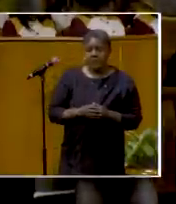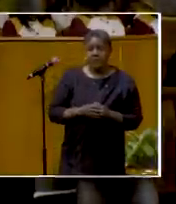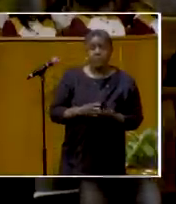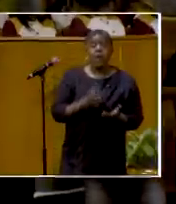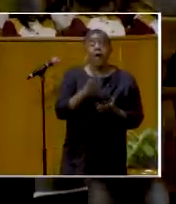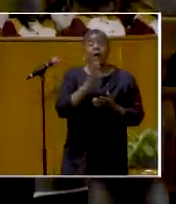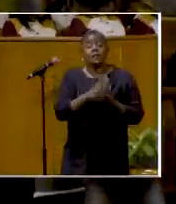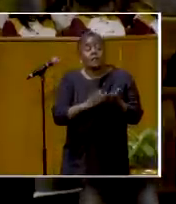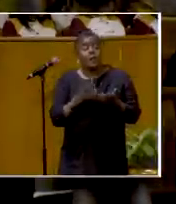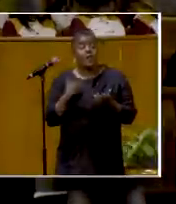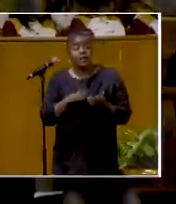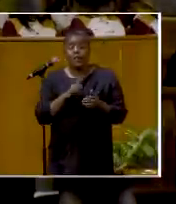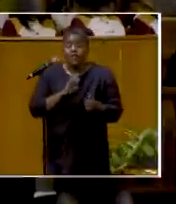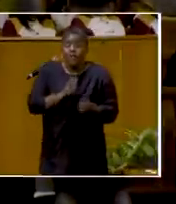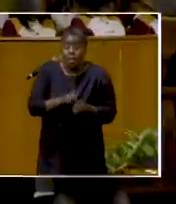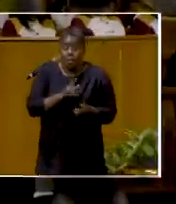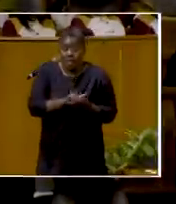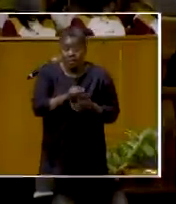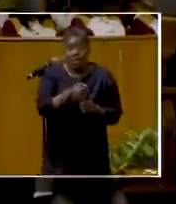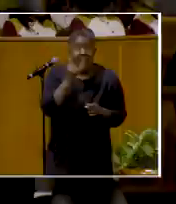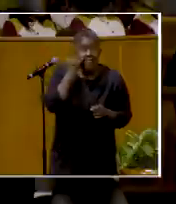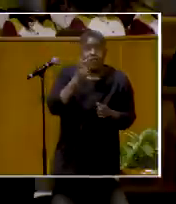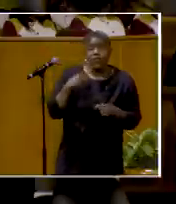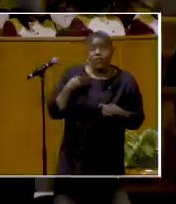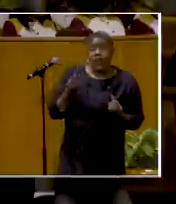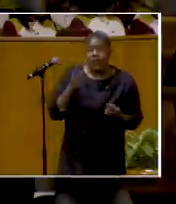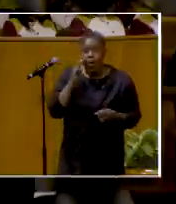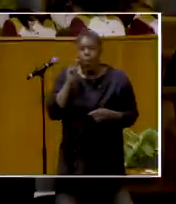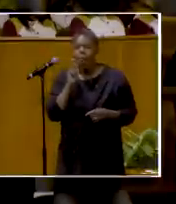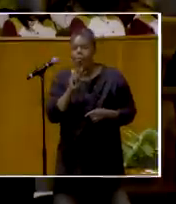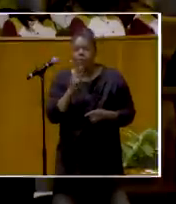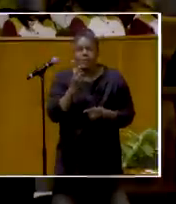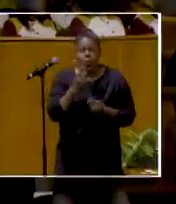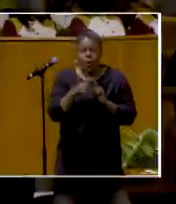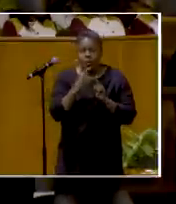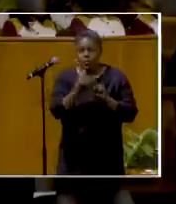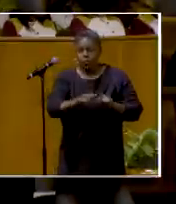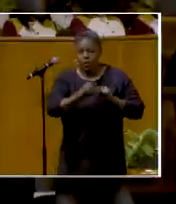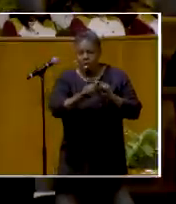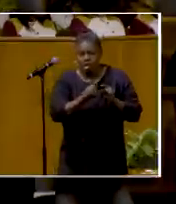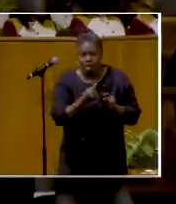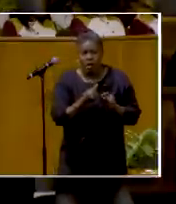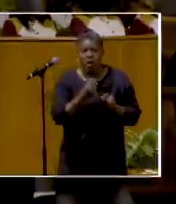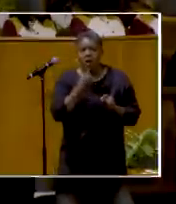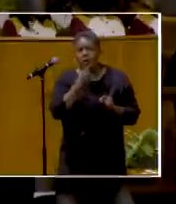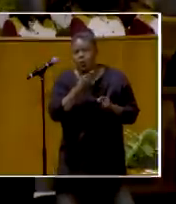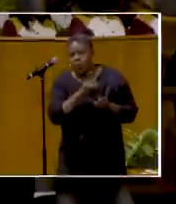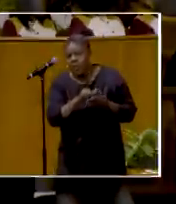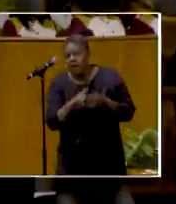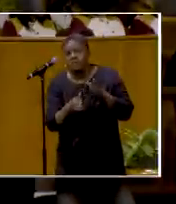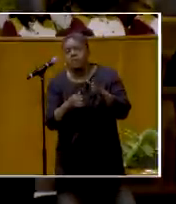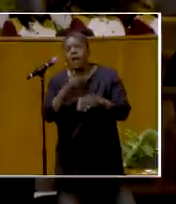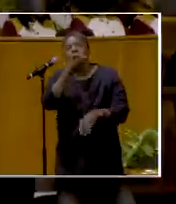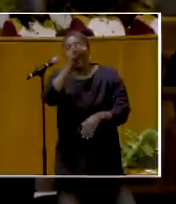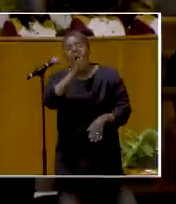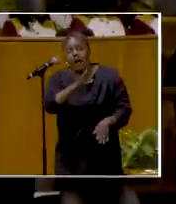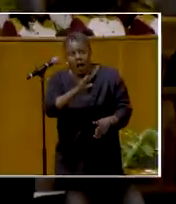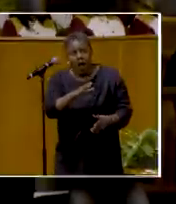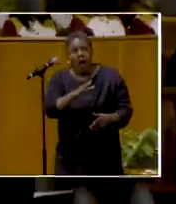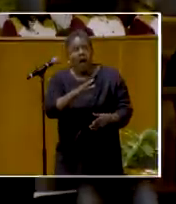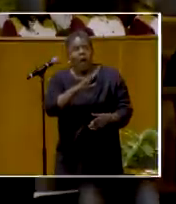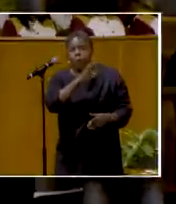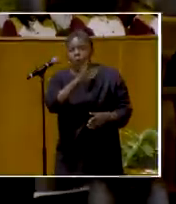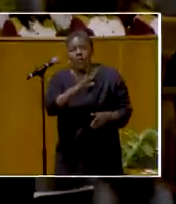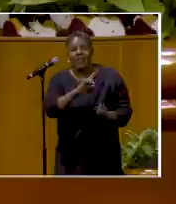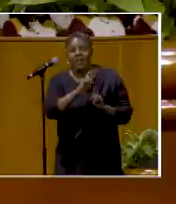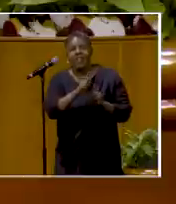Some of us are Calvinists. If you've ever looked at someone in a struggle and told them, God will never put more on you than